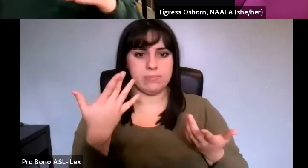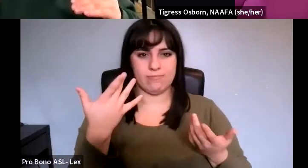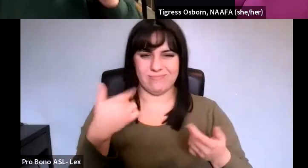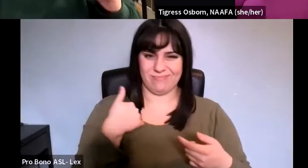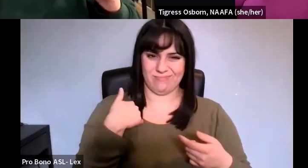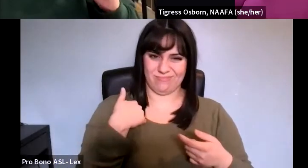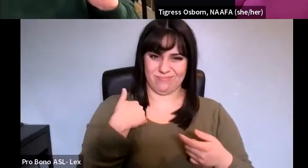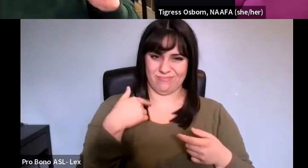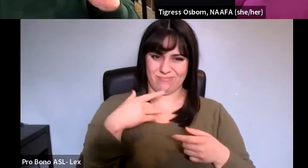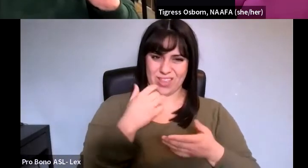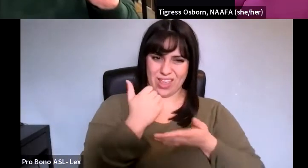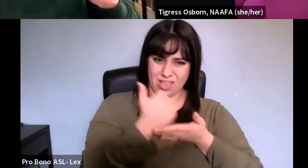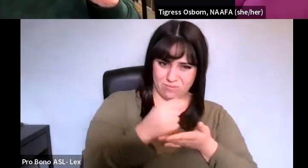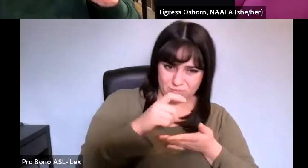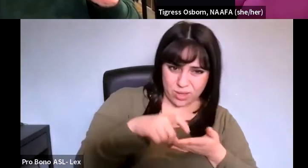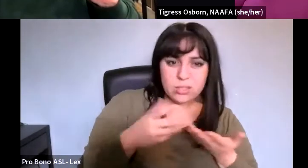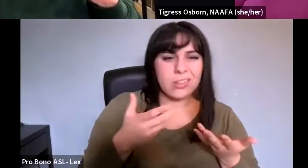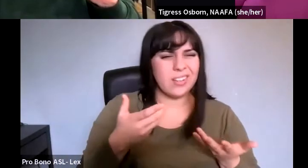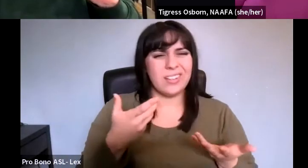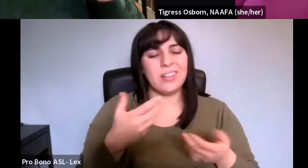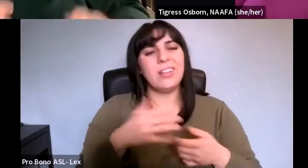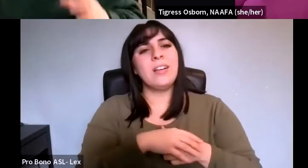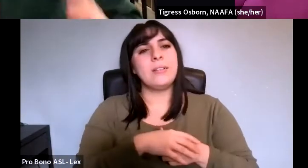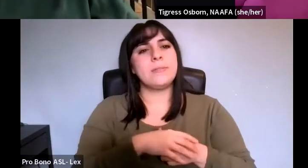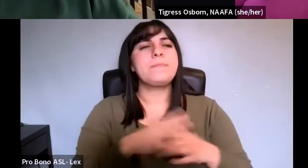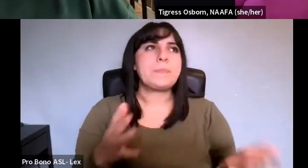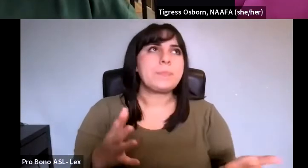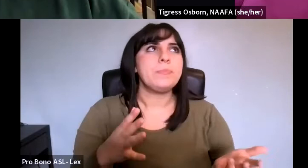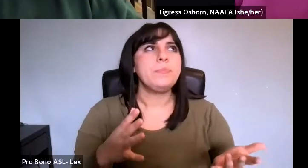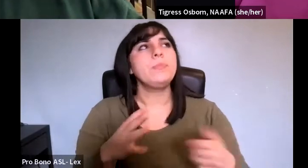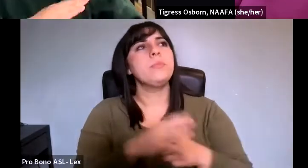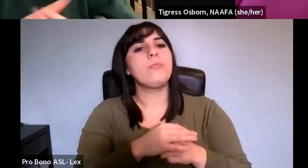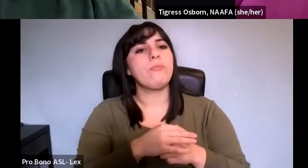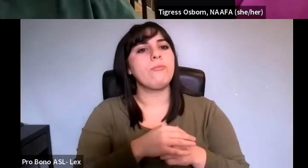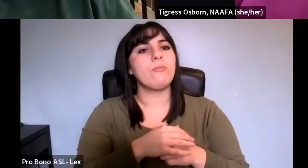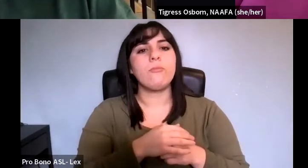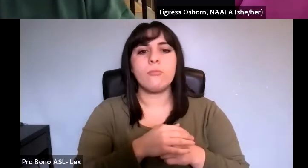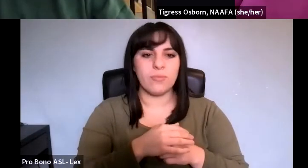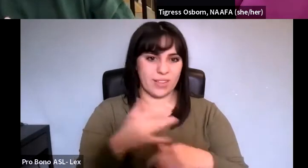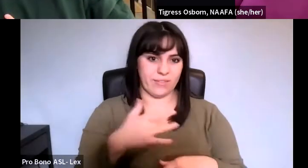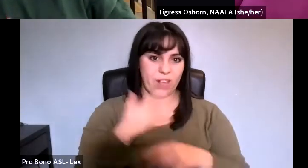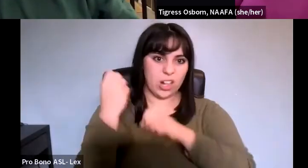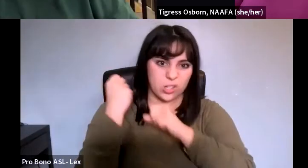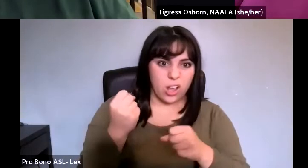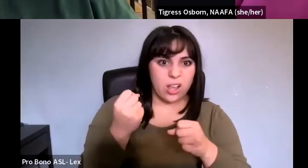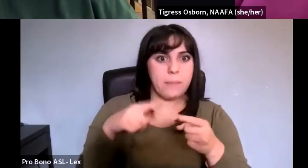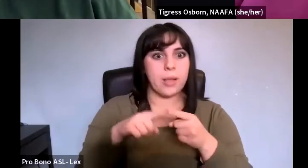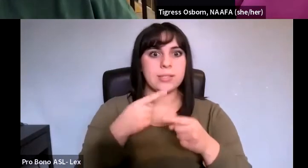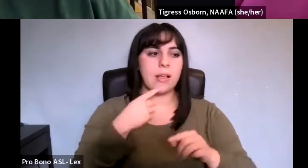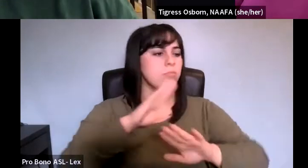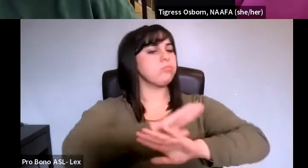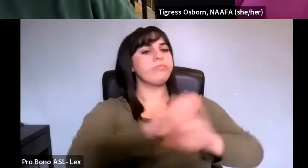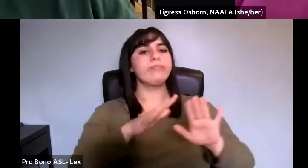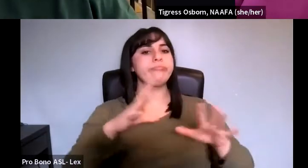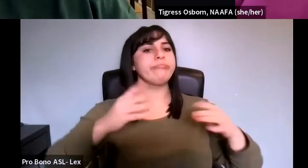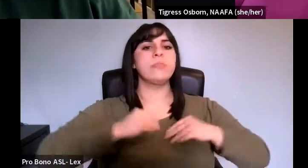so I want to, I feel quite adamant about going, no, stop putting me in this